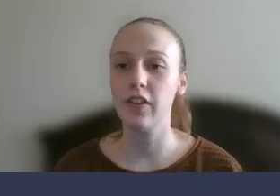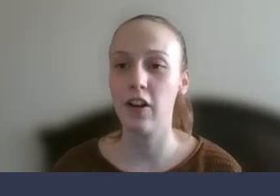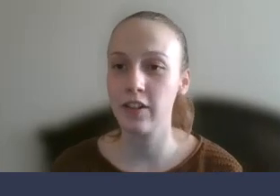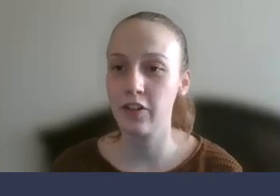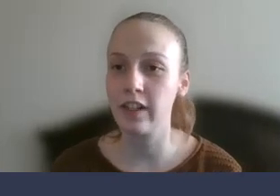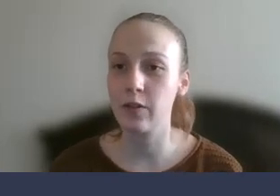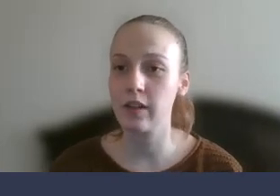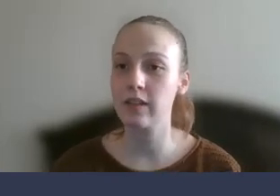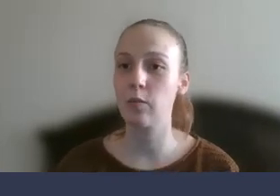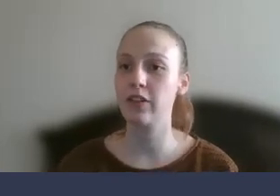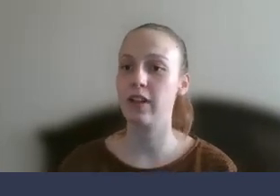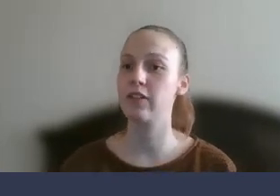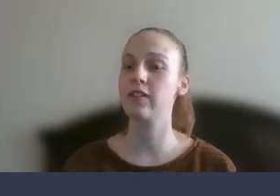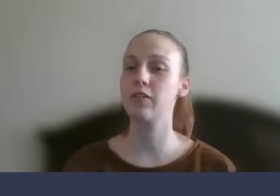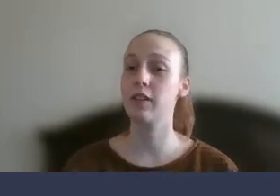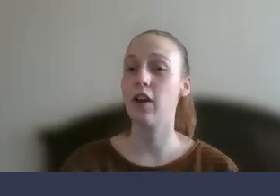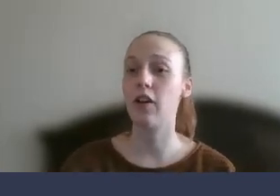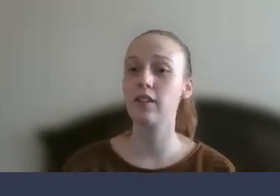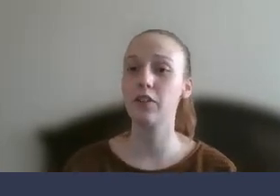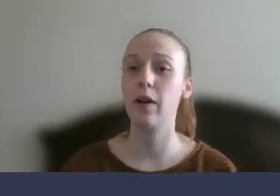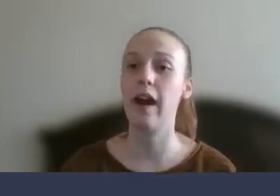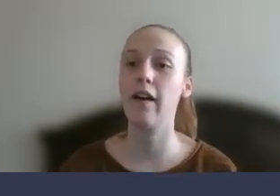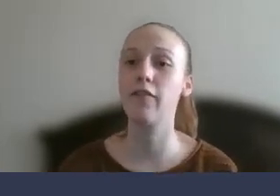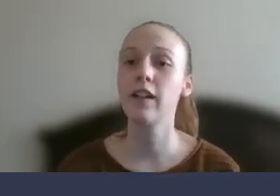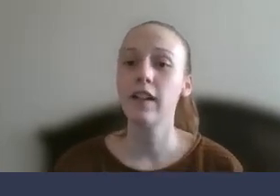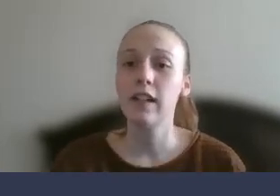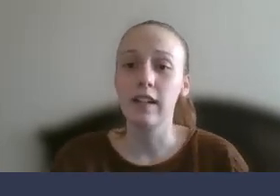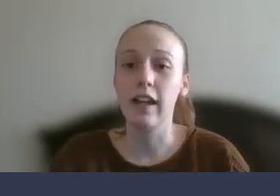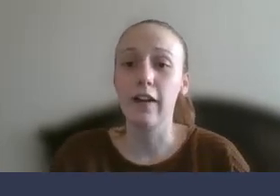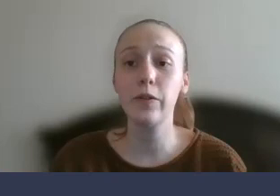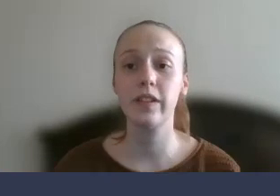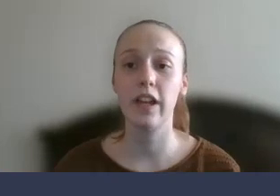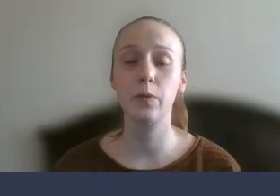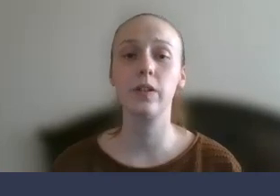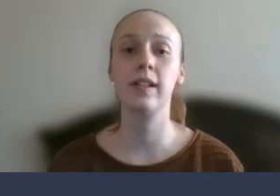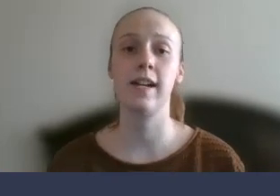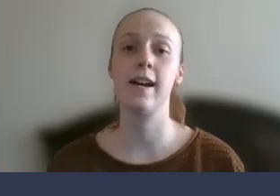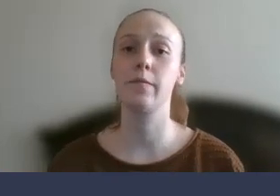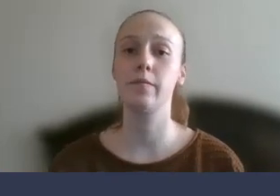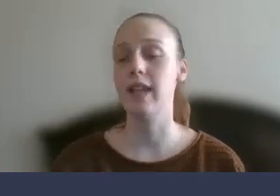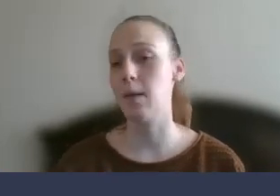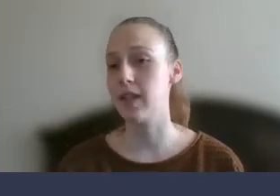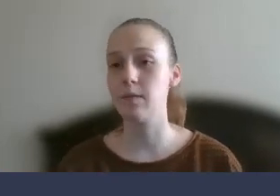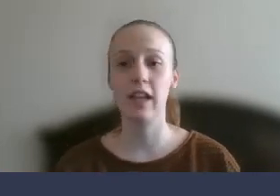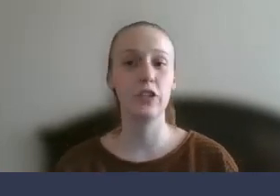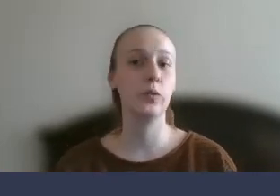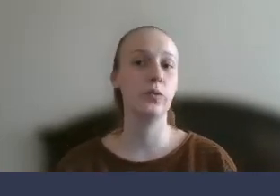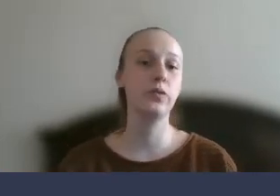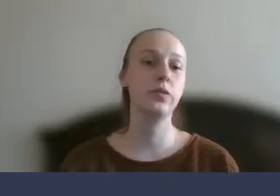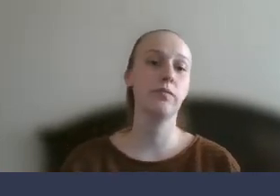When you're living on the streets or in these homeless shelters, it's really hard to have a set food schedule, nap